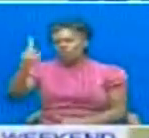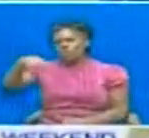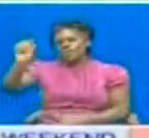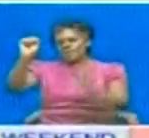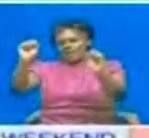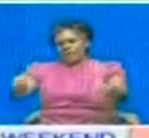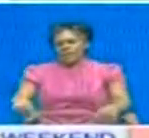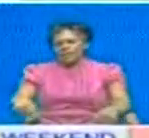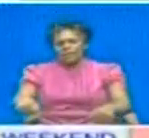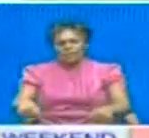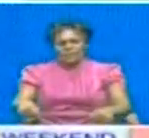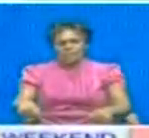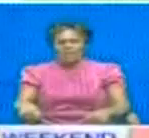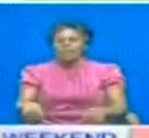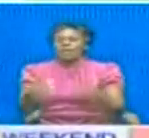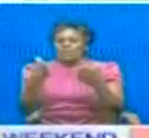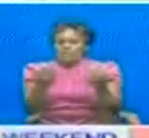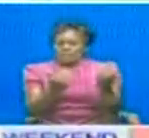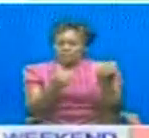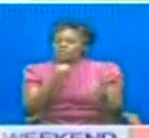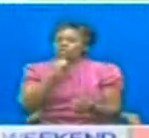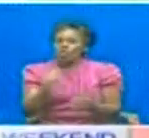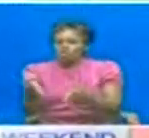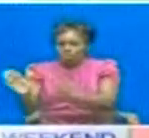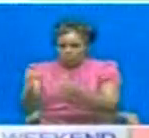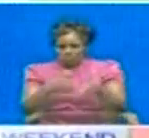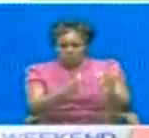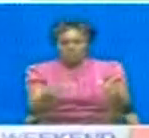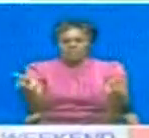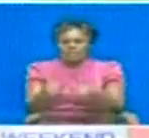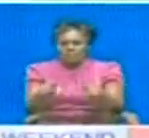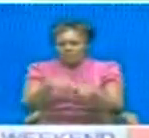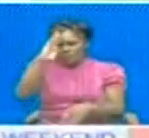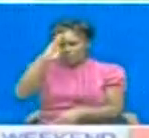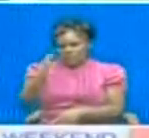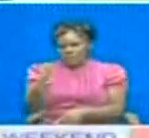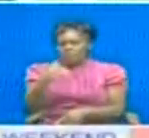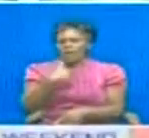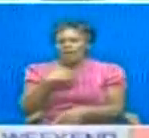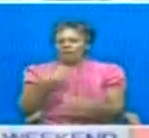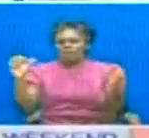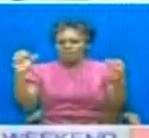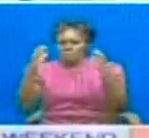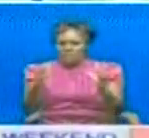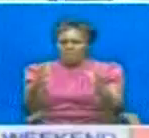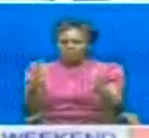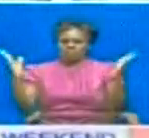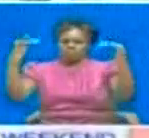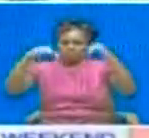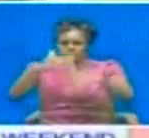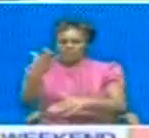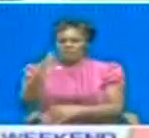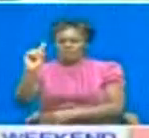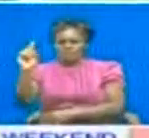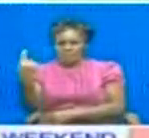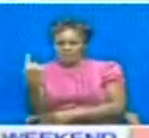Open. This is why we practice 9 hours a day, so you get the opportunities to lead going into Sunday and having the big crowds with us and those nerves on the first